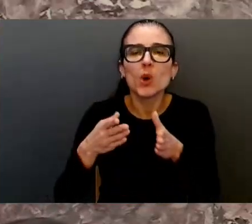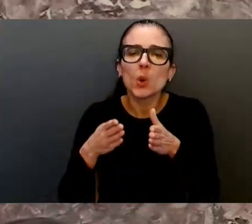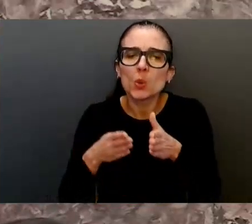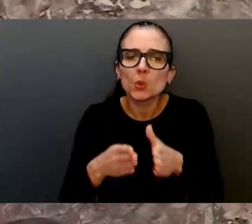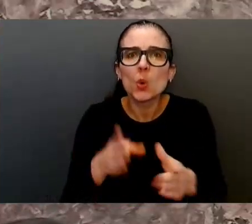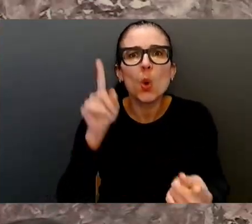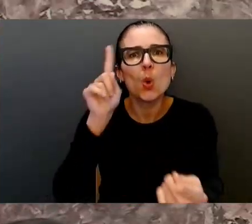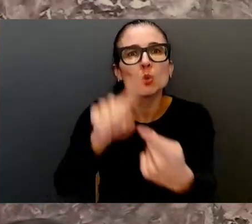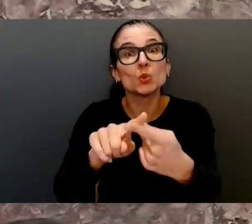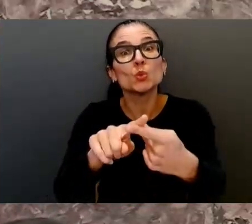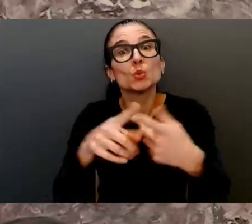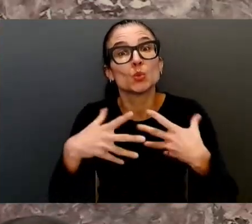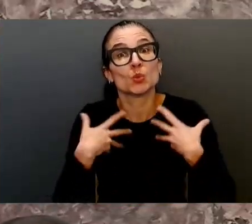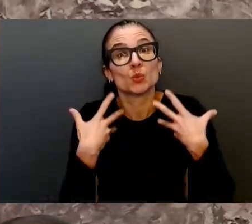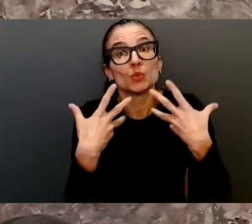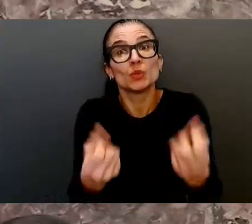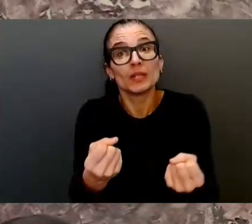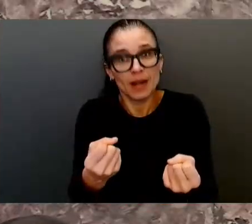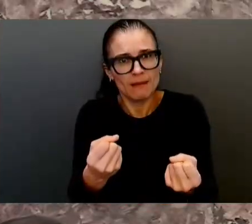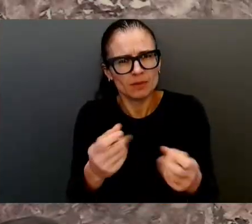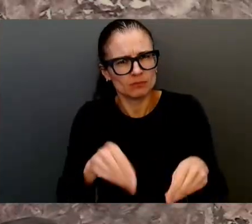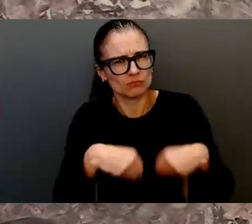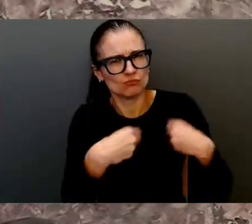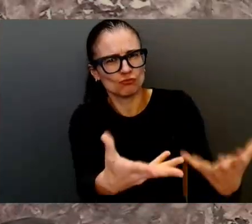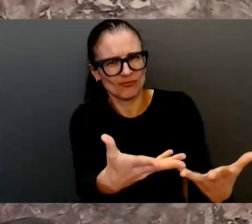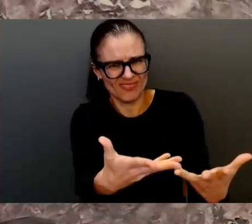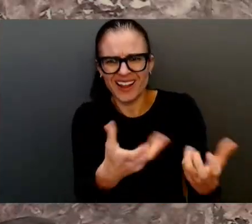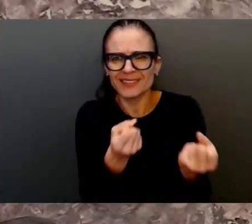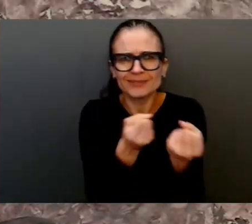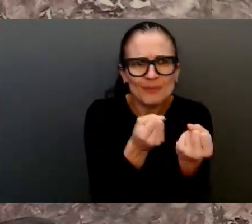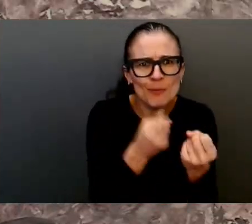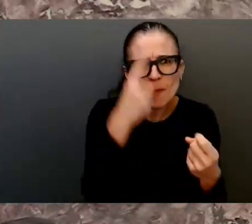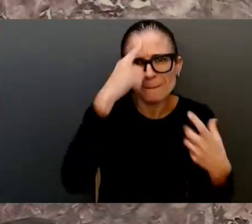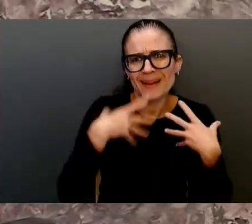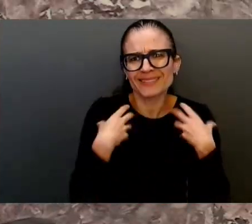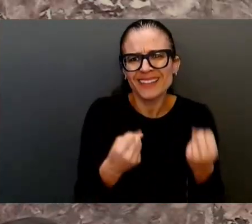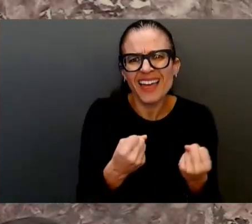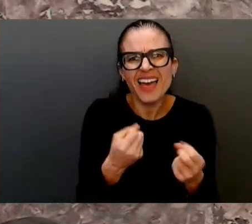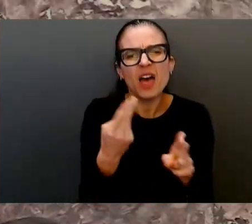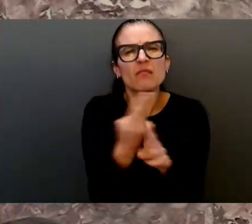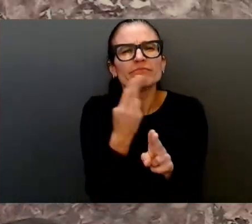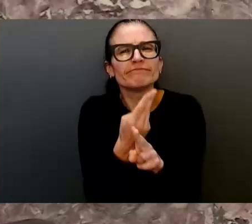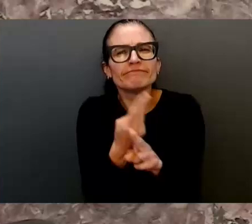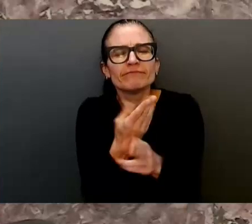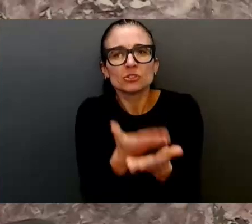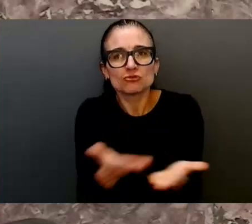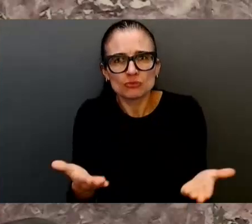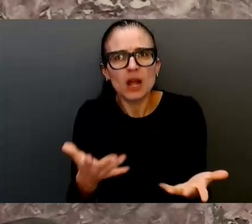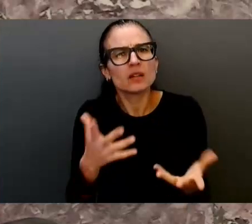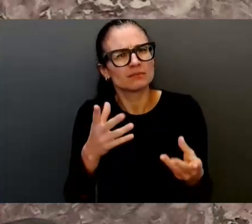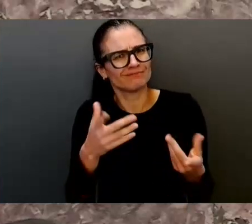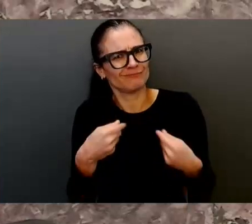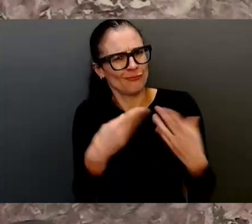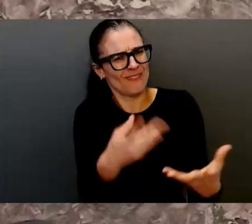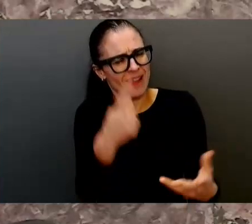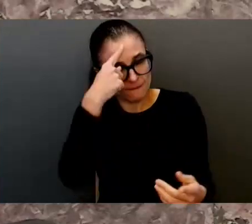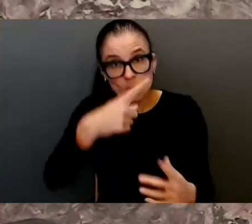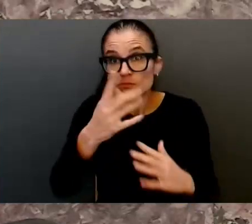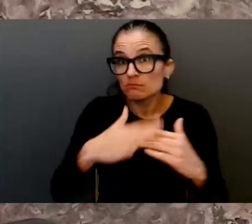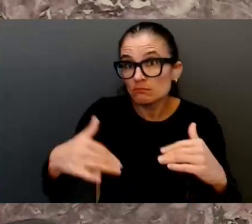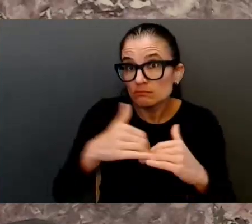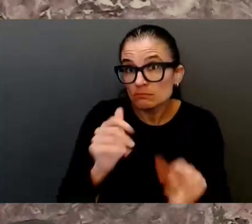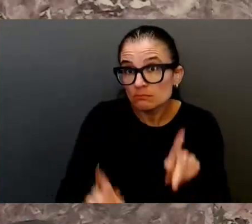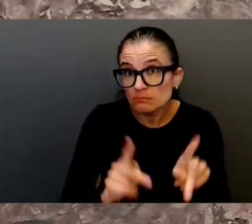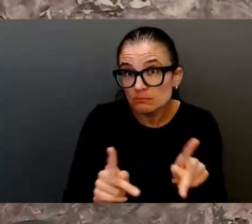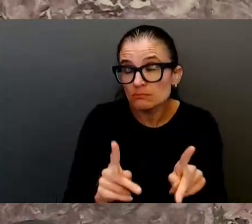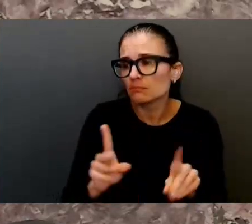use supports, providing supports that are tailored for Indigenous peoples, that are provided for youth, that are provided for people